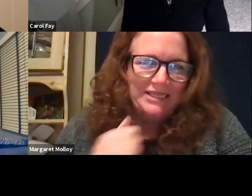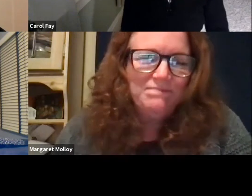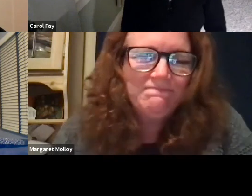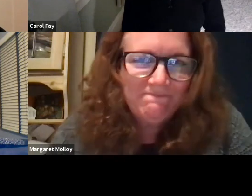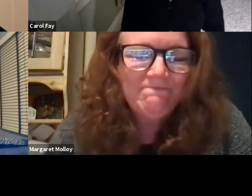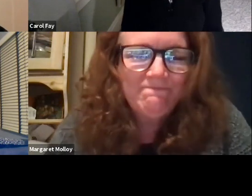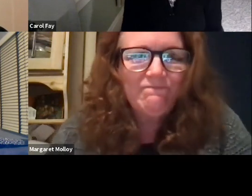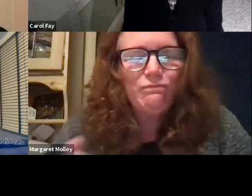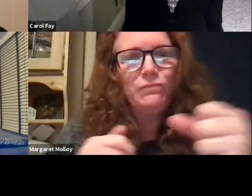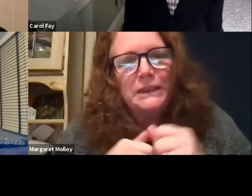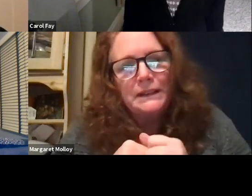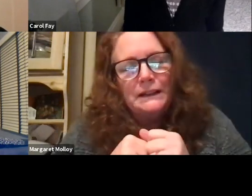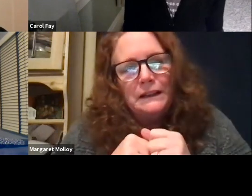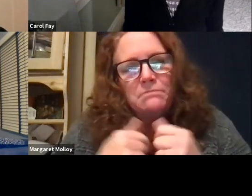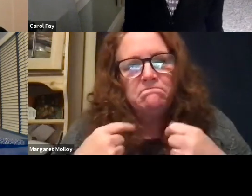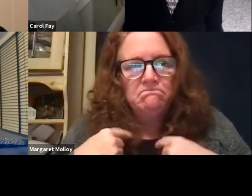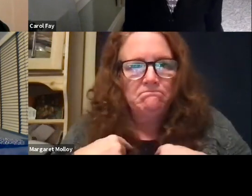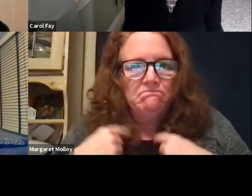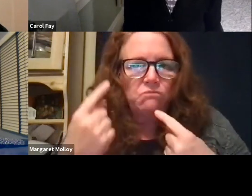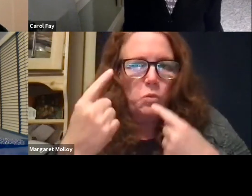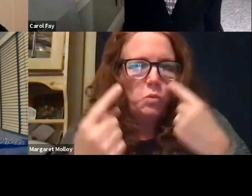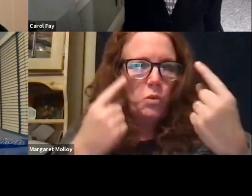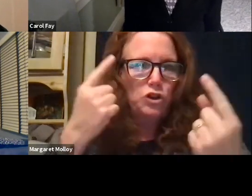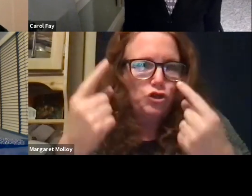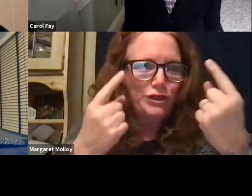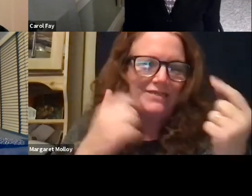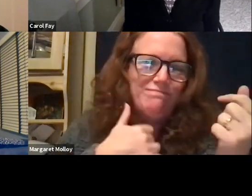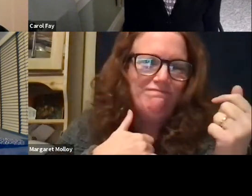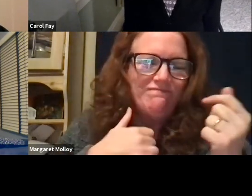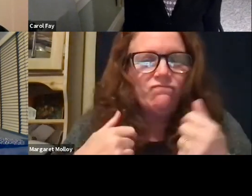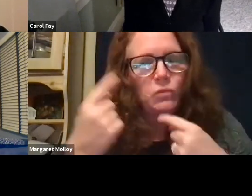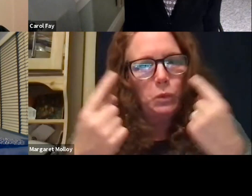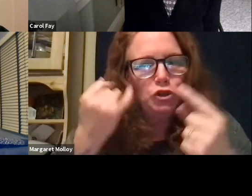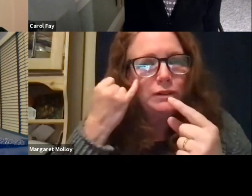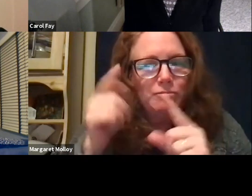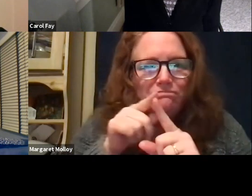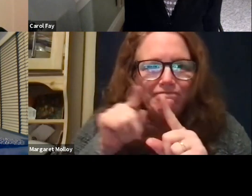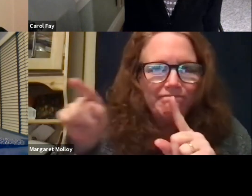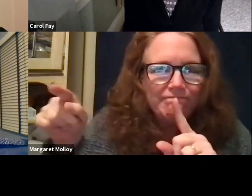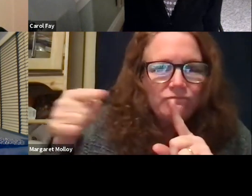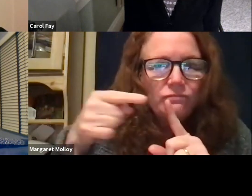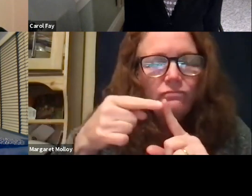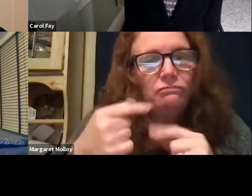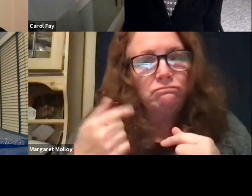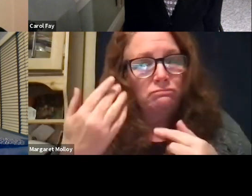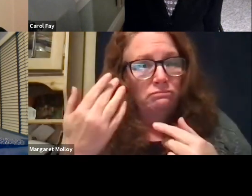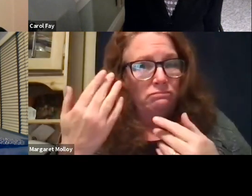Sorry, I know I'm asking a lot of questions. I was just wondering